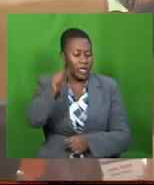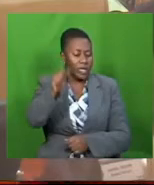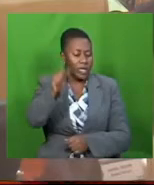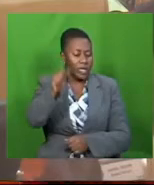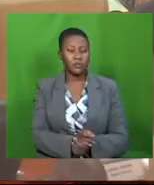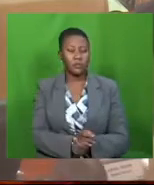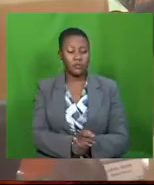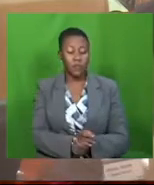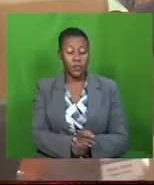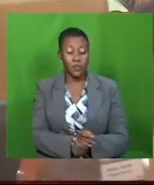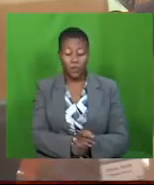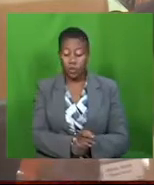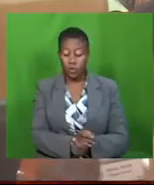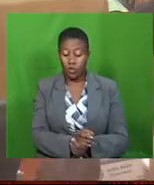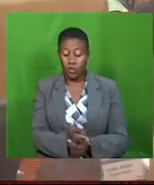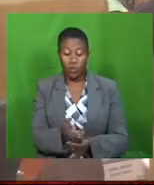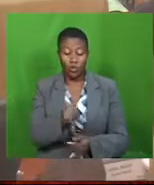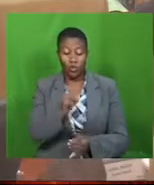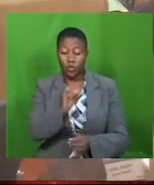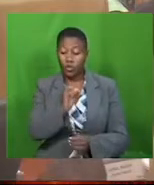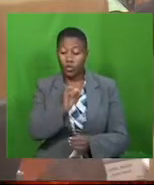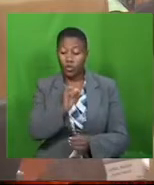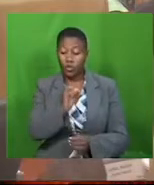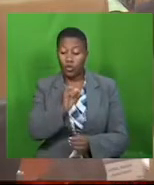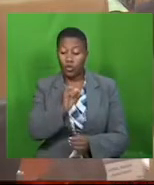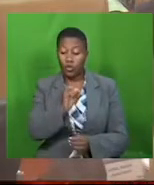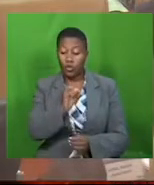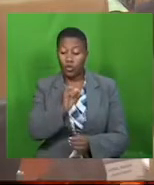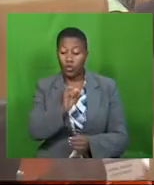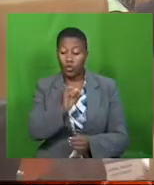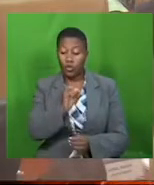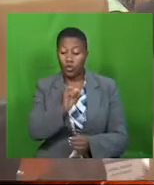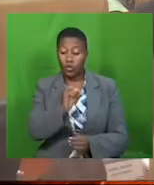omo anka so mo ma pressure o donors ni ma pressure won so mo hu dia bi